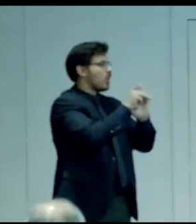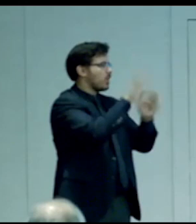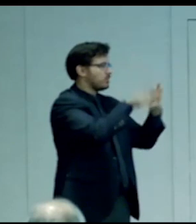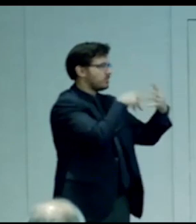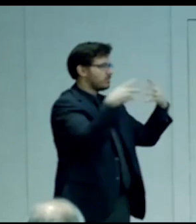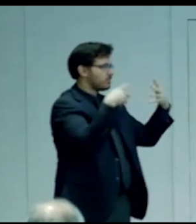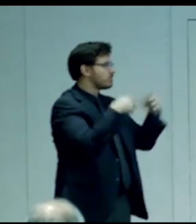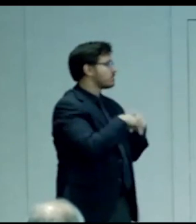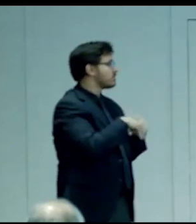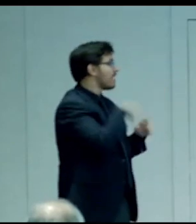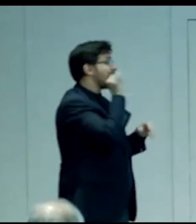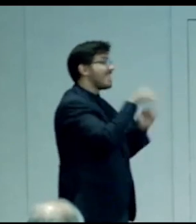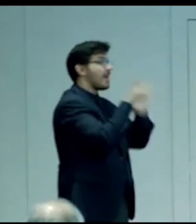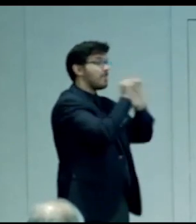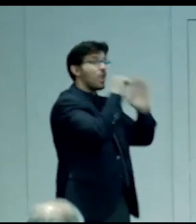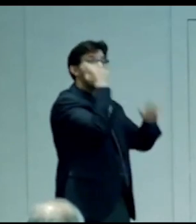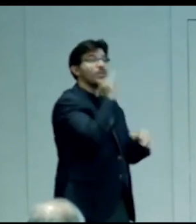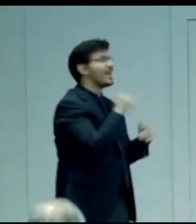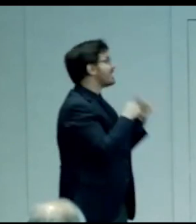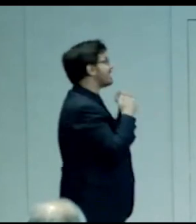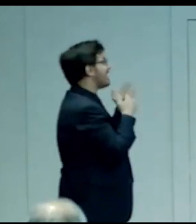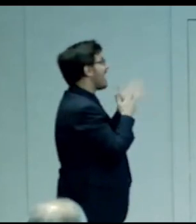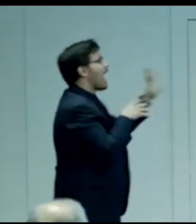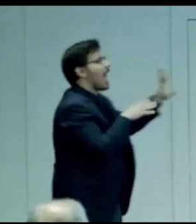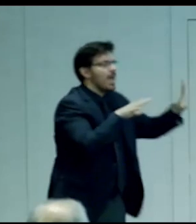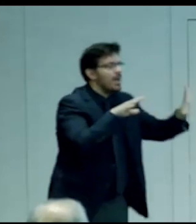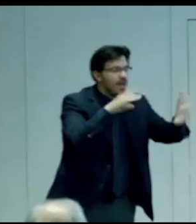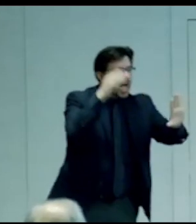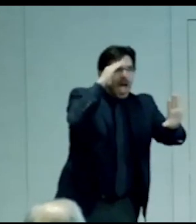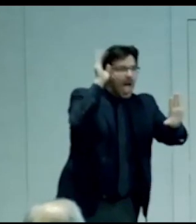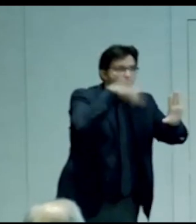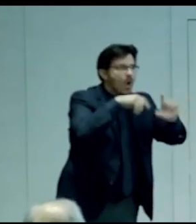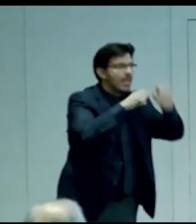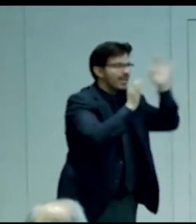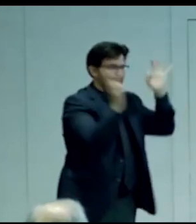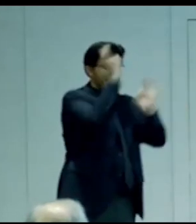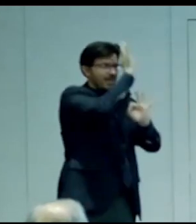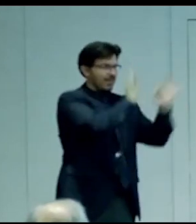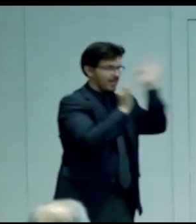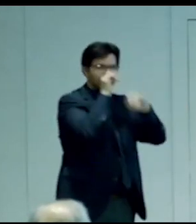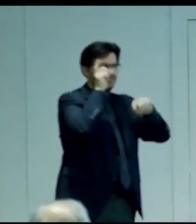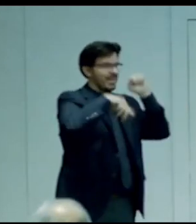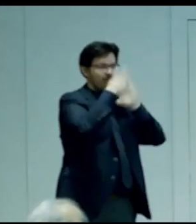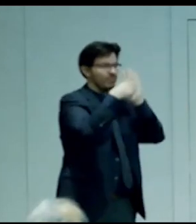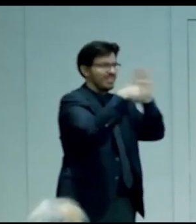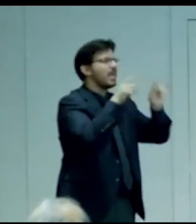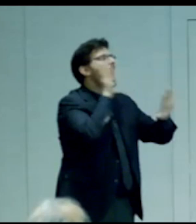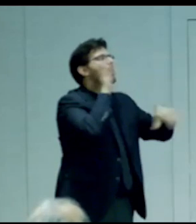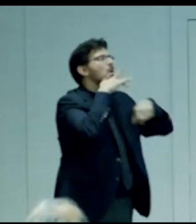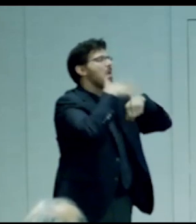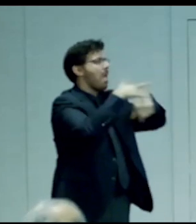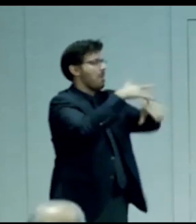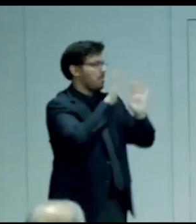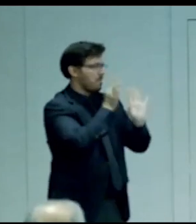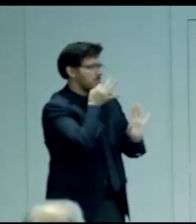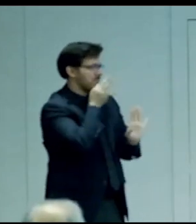shows what that causal model looks like. I know you can't read the individuals, but I'll give you the highlights in a few